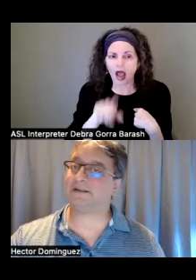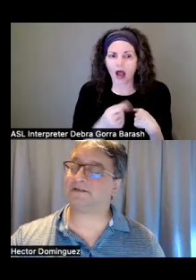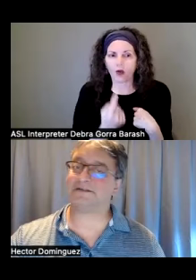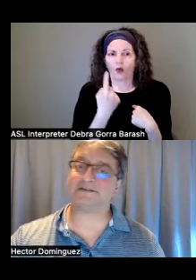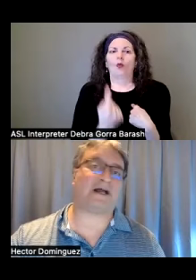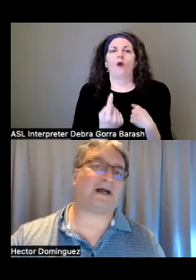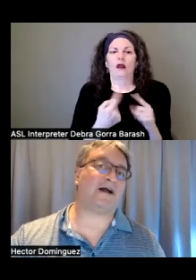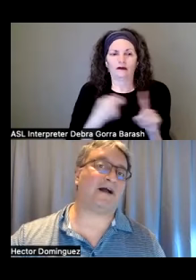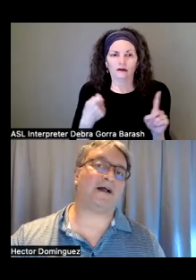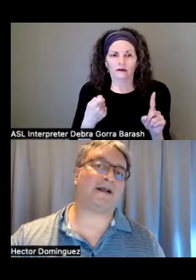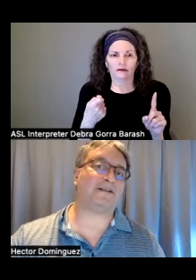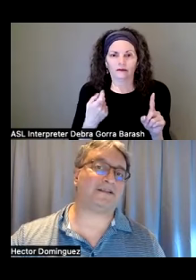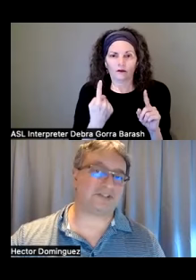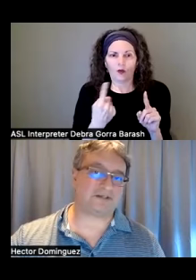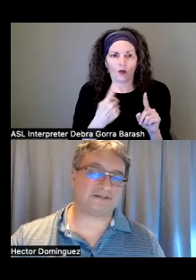Afro-Latinos,